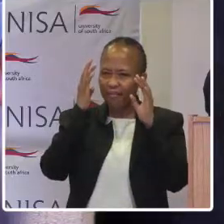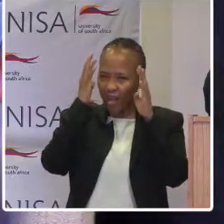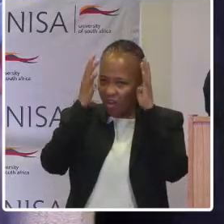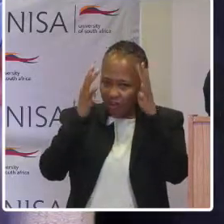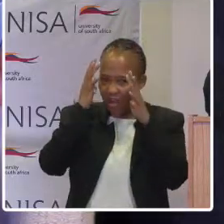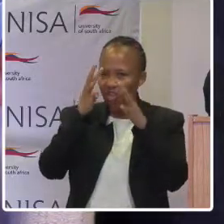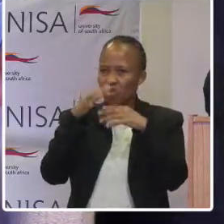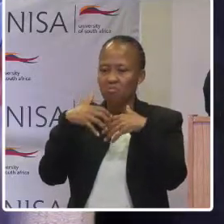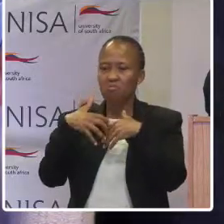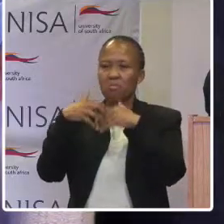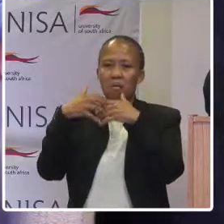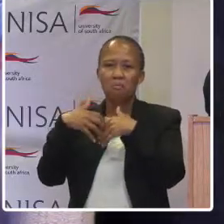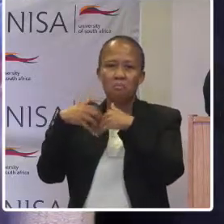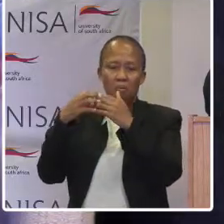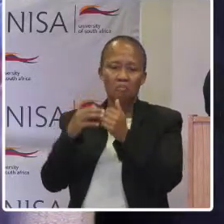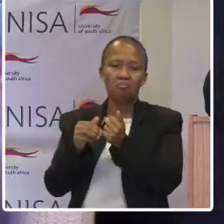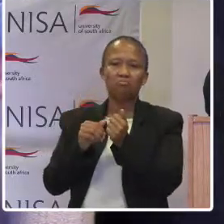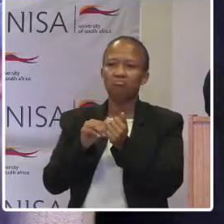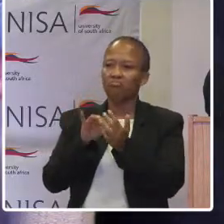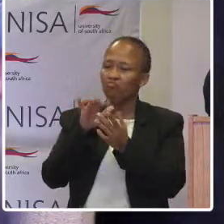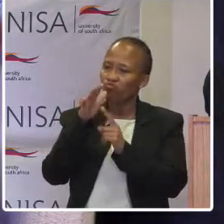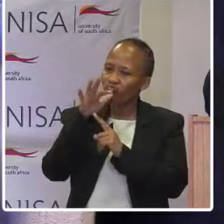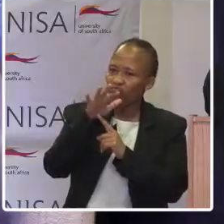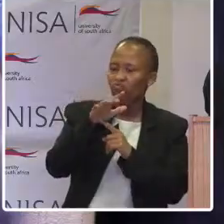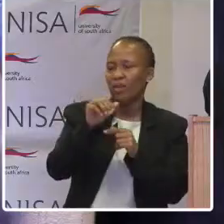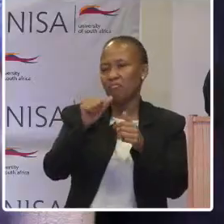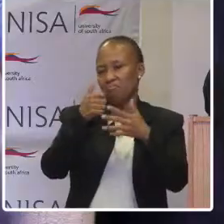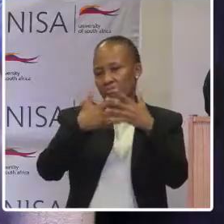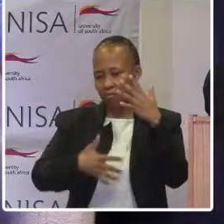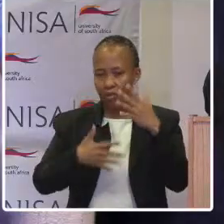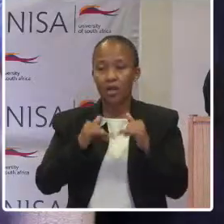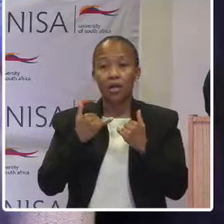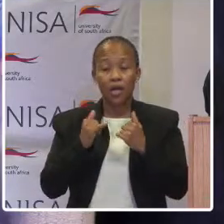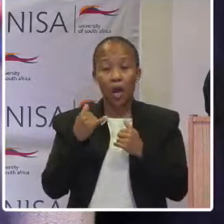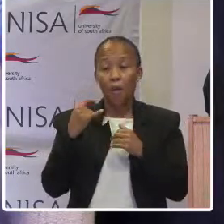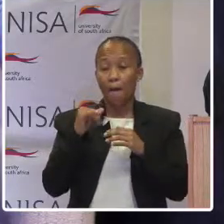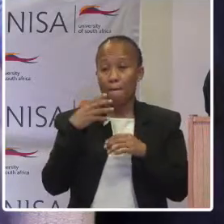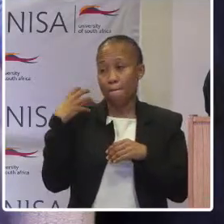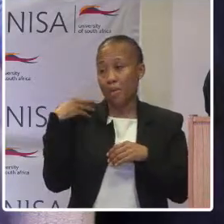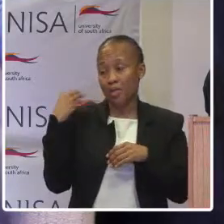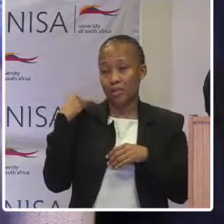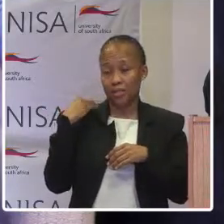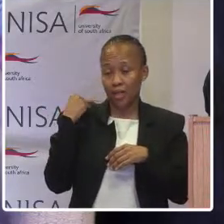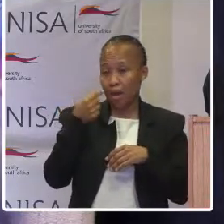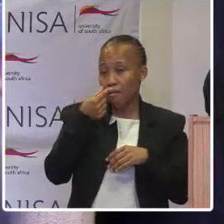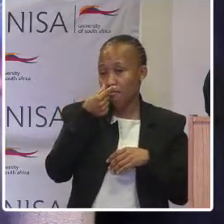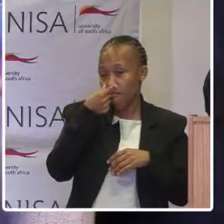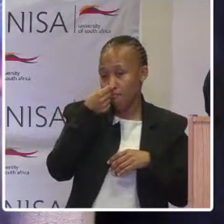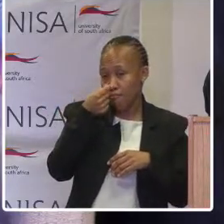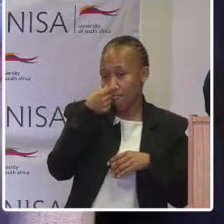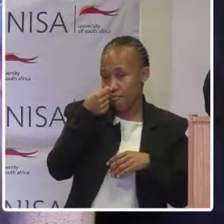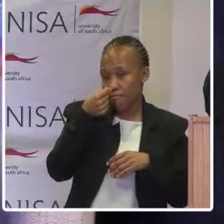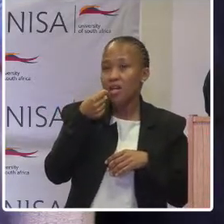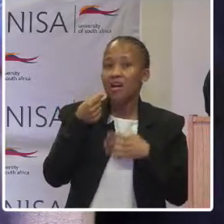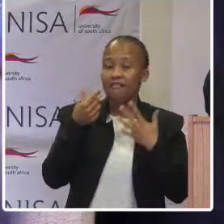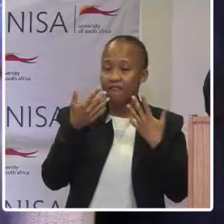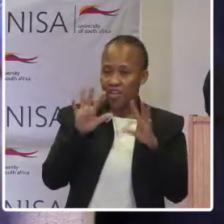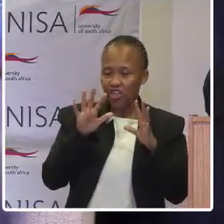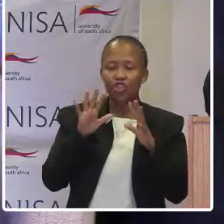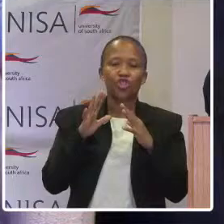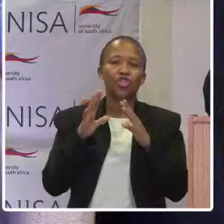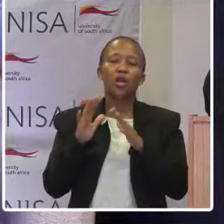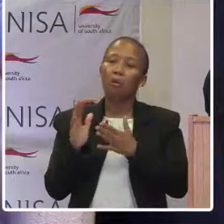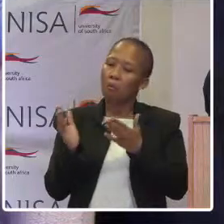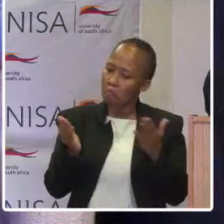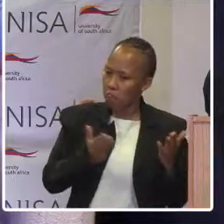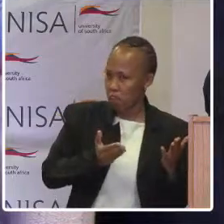The project is sitting with the Minister, Barbara Chris, which she fully welcomed it. We will be off-taking it